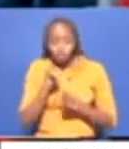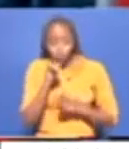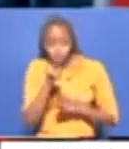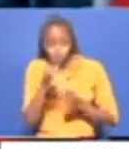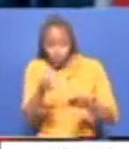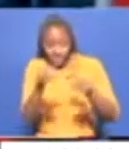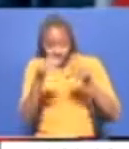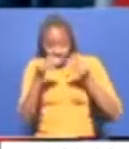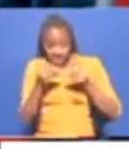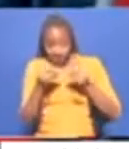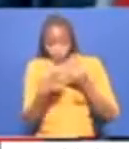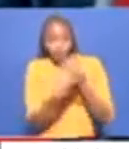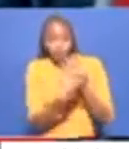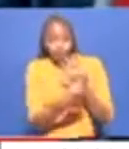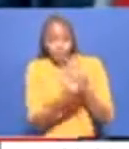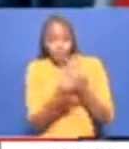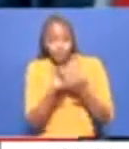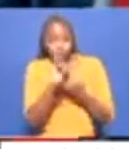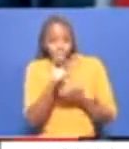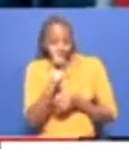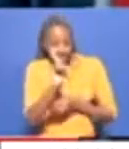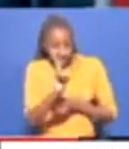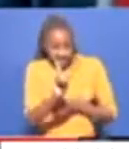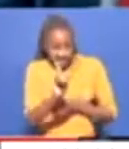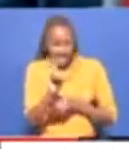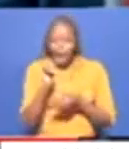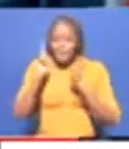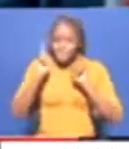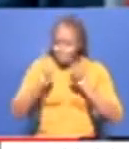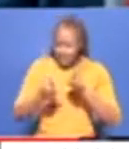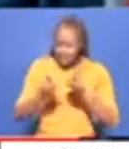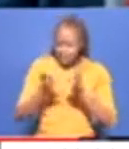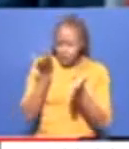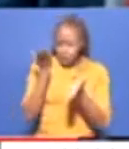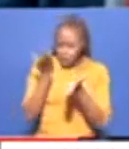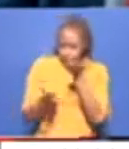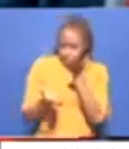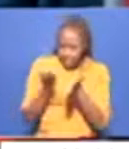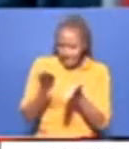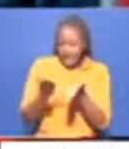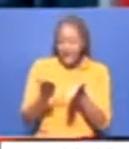of IDs, and we have to compare the data against the register.